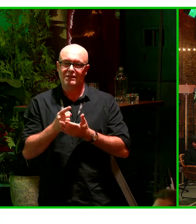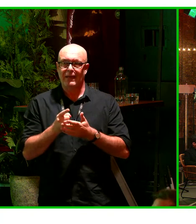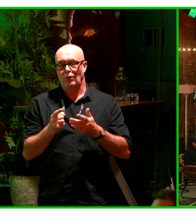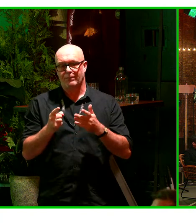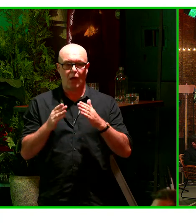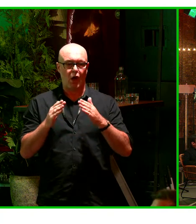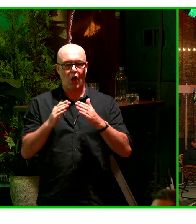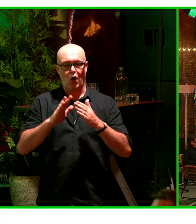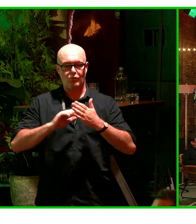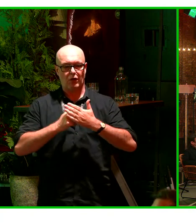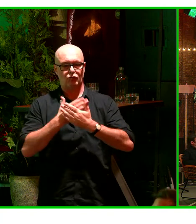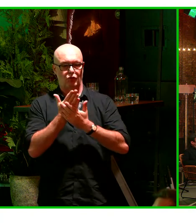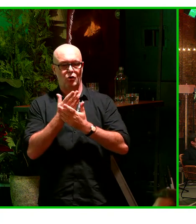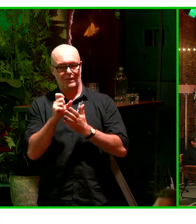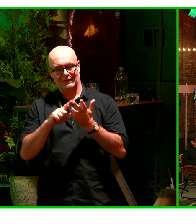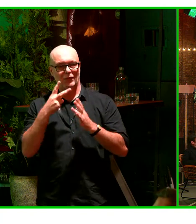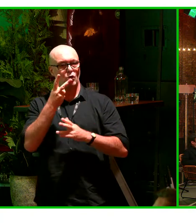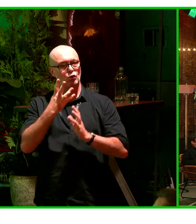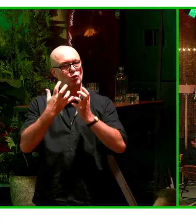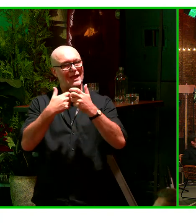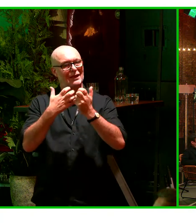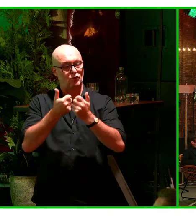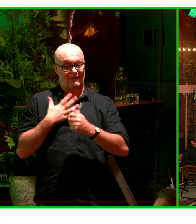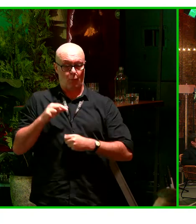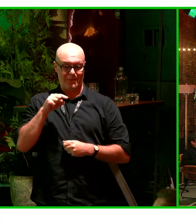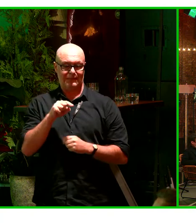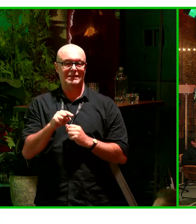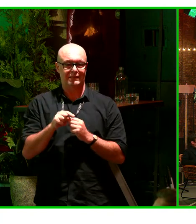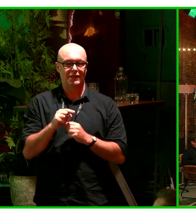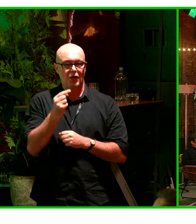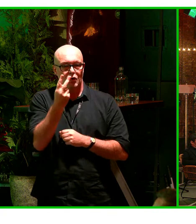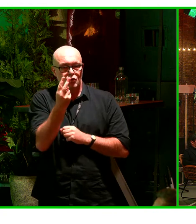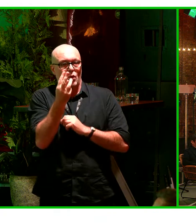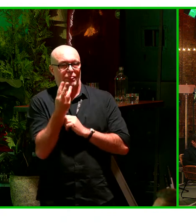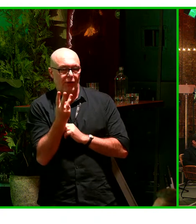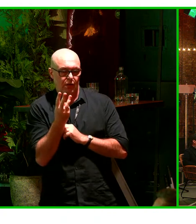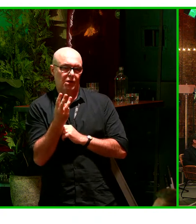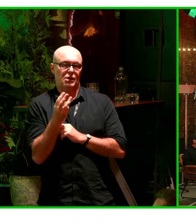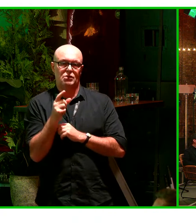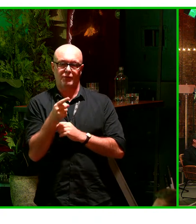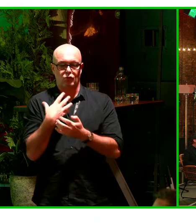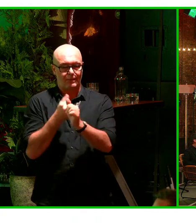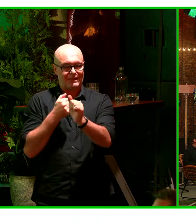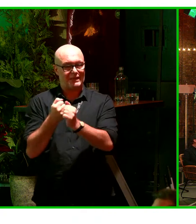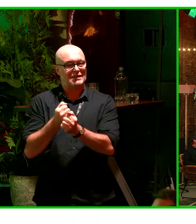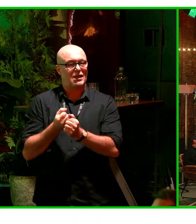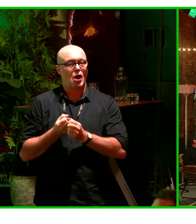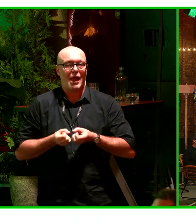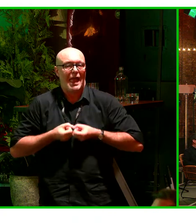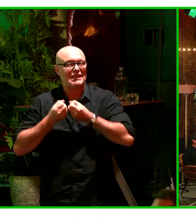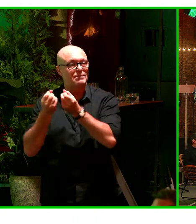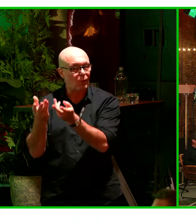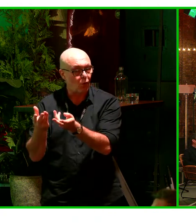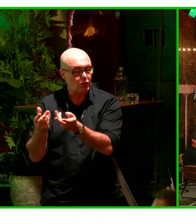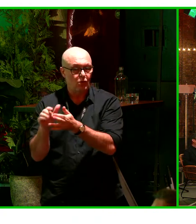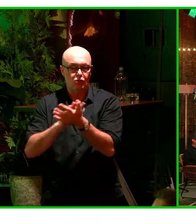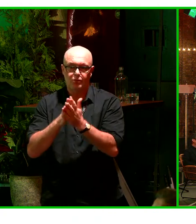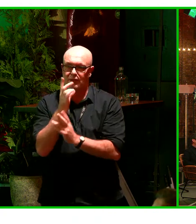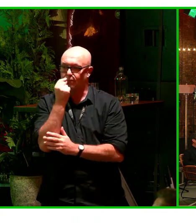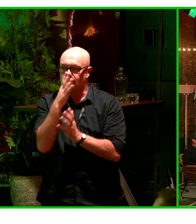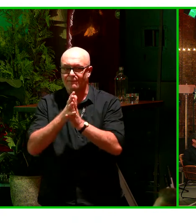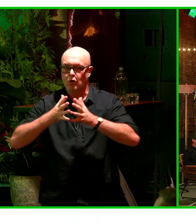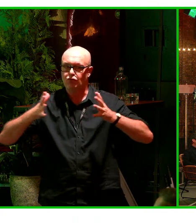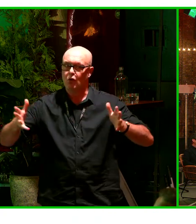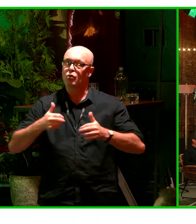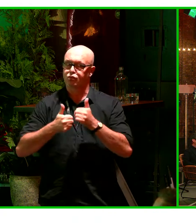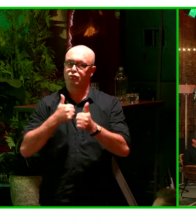homegrown decarbonisation technology. Two-thirds of those businesses are exporting, so fantastic potential for future growth. That development